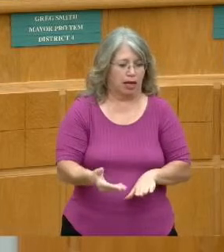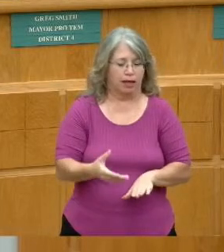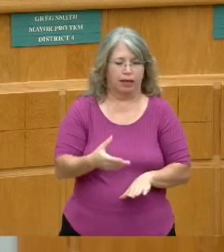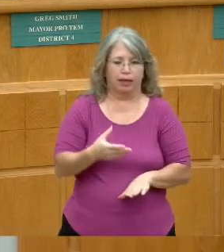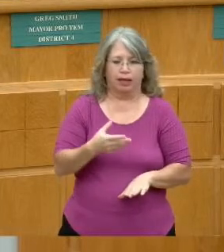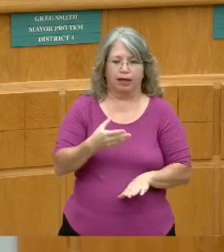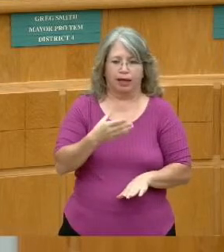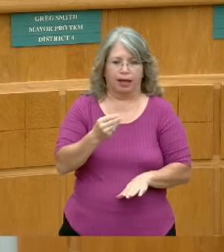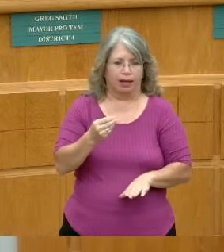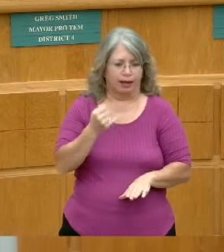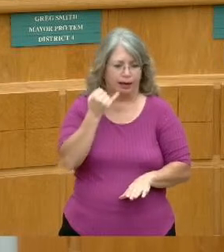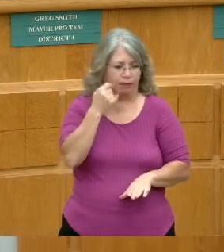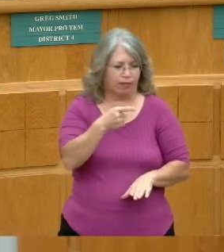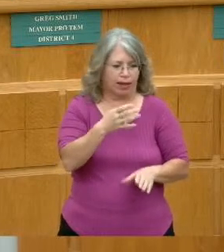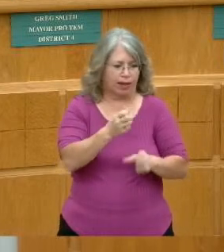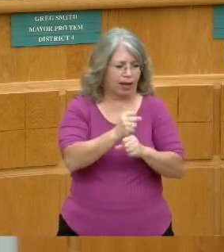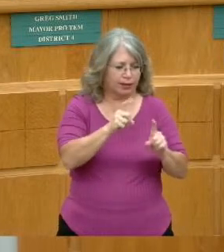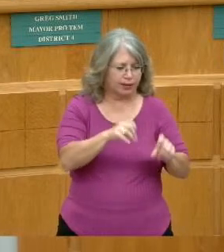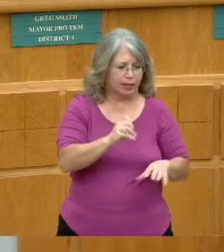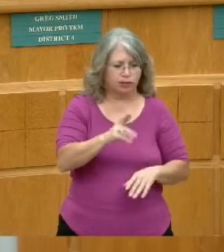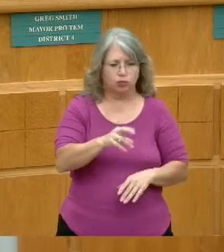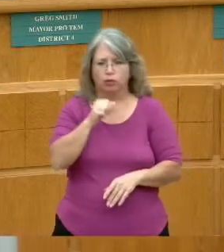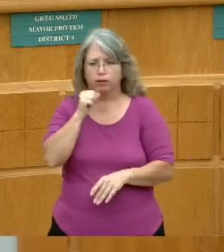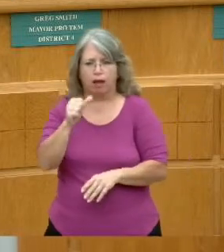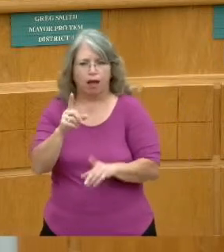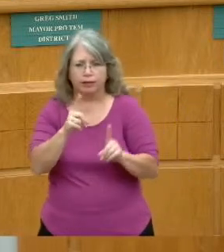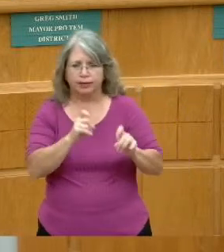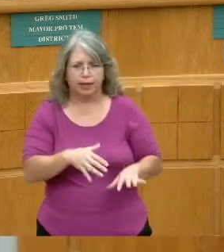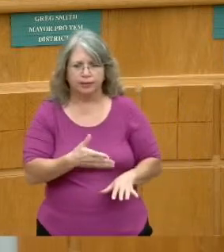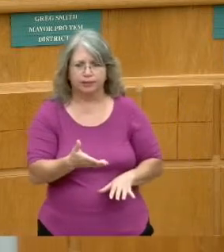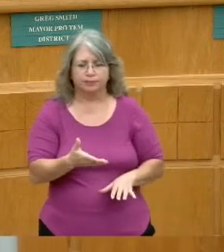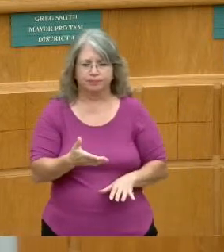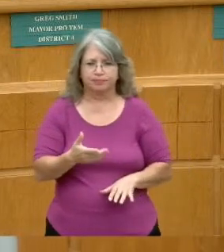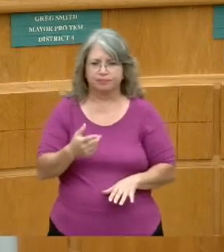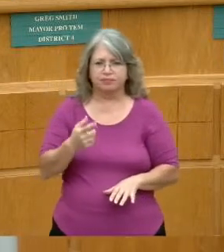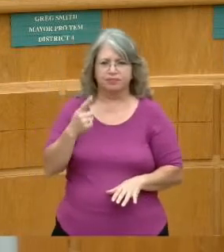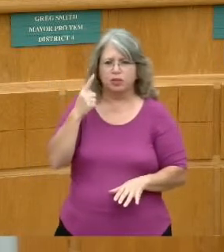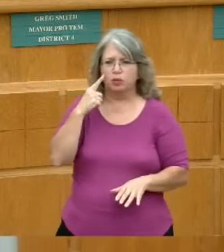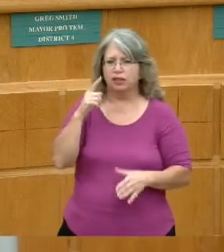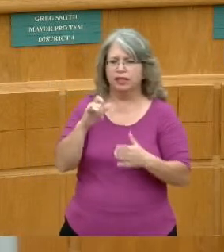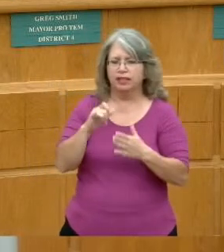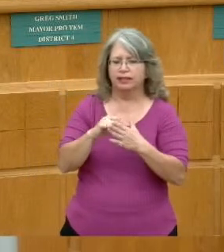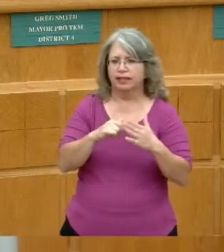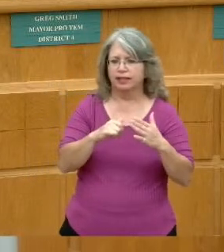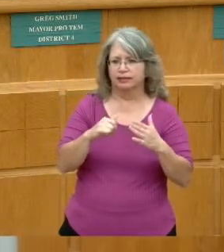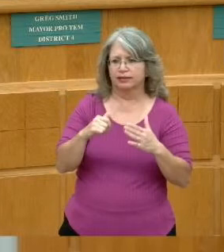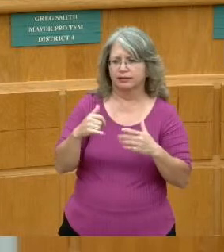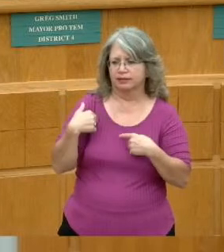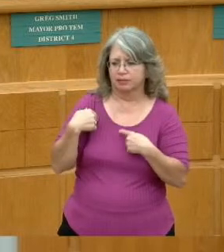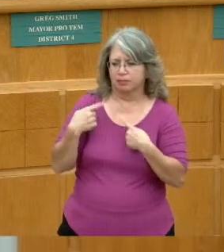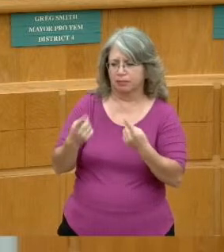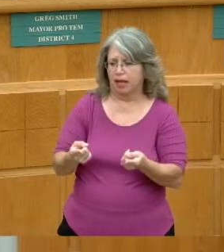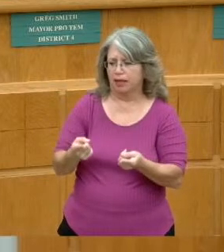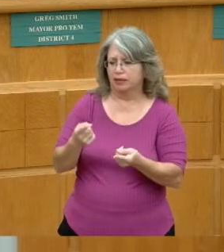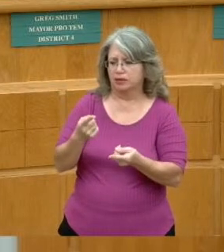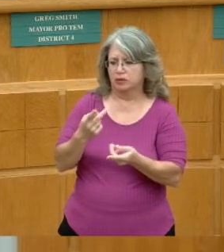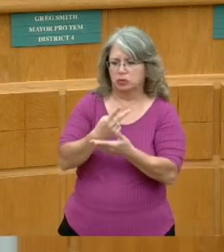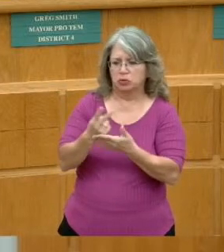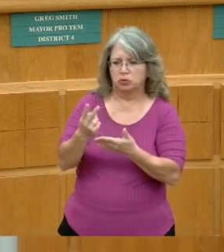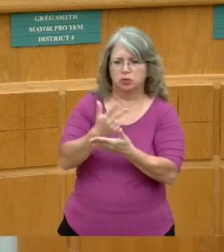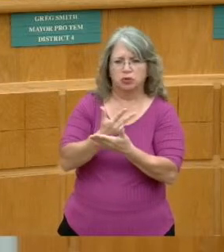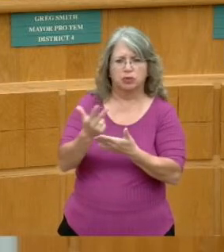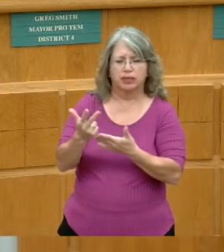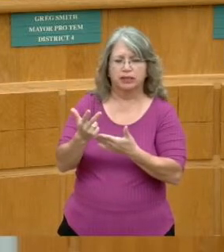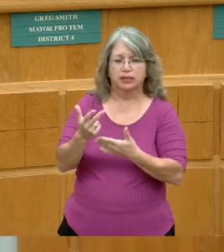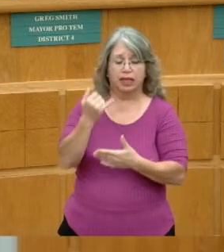tested. We think that's equally likely in the past couple weeks, say the last 14 to 21 days, that somebody that was sick enough to die